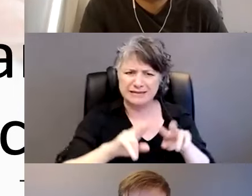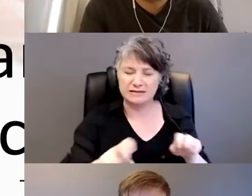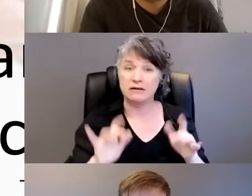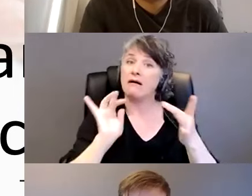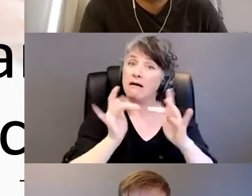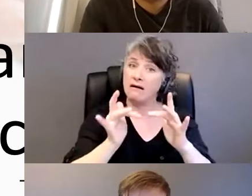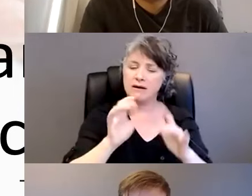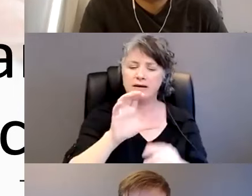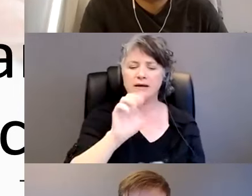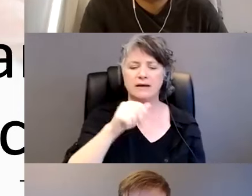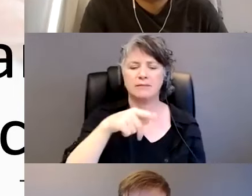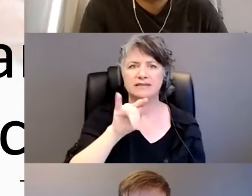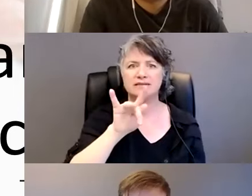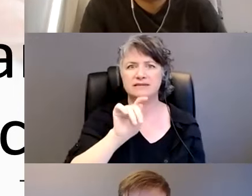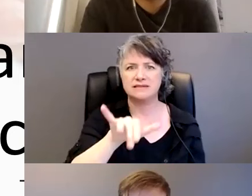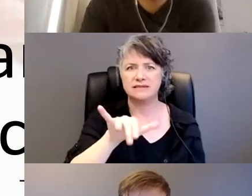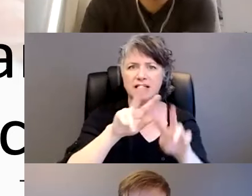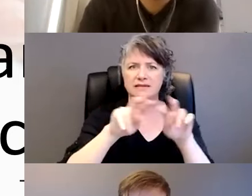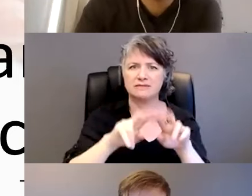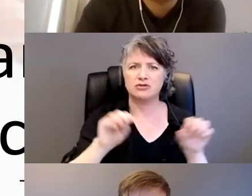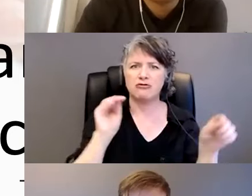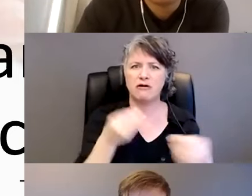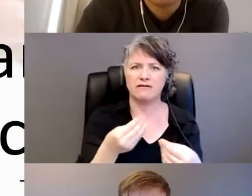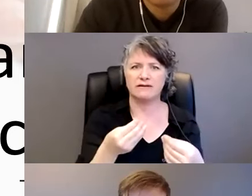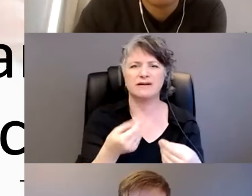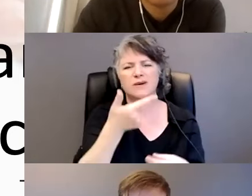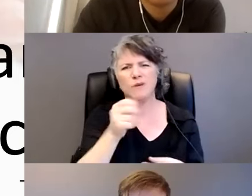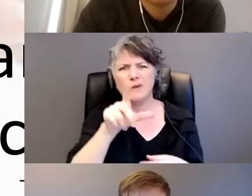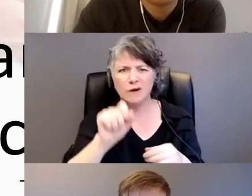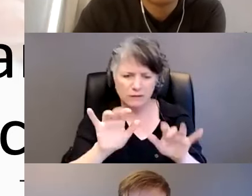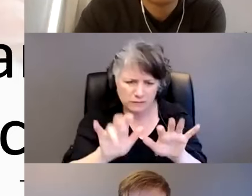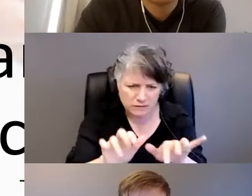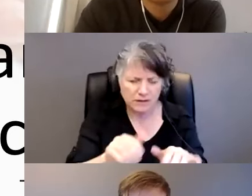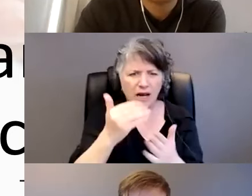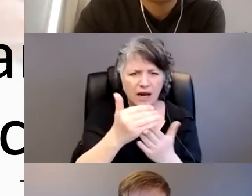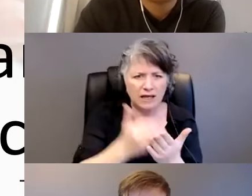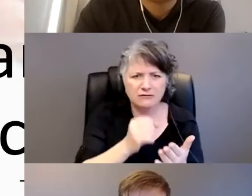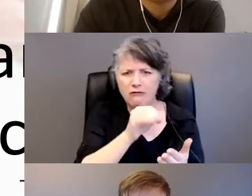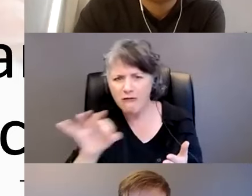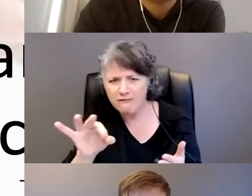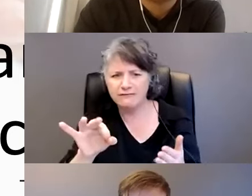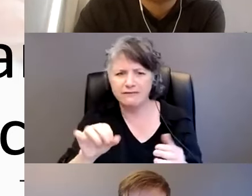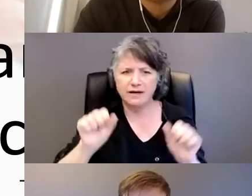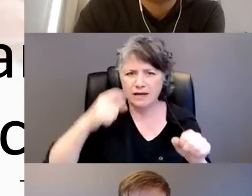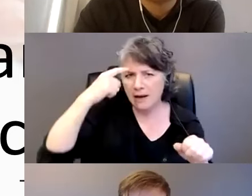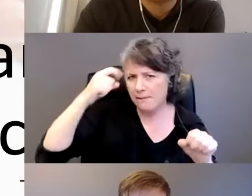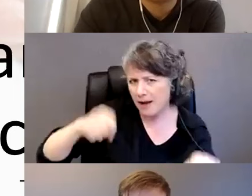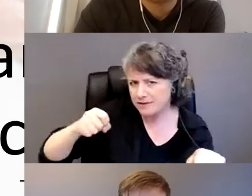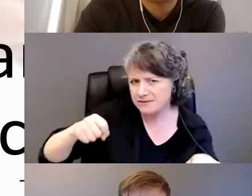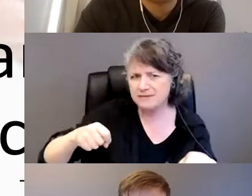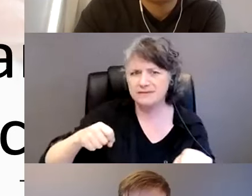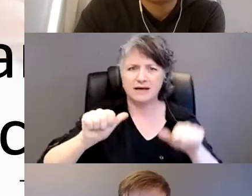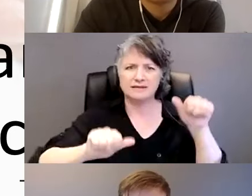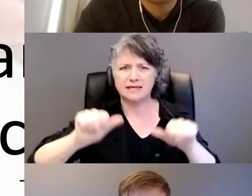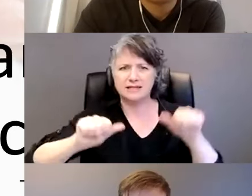capacity assessment office or just even type in Google list of capacity assessors, it will bring up a list of all